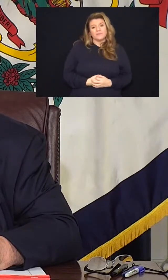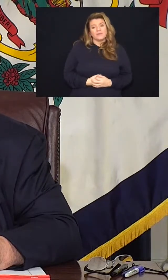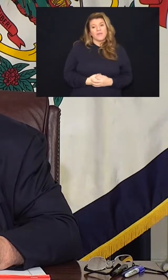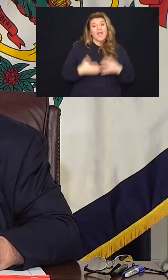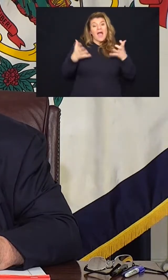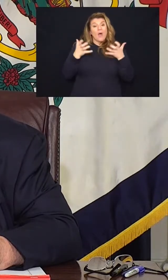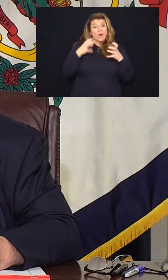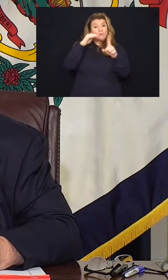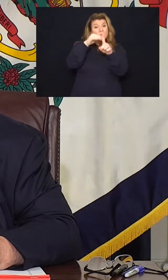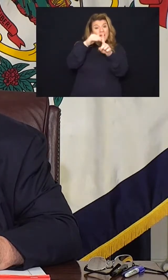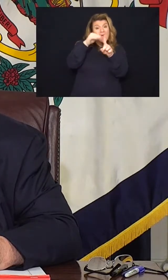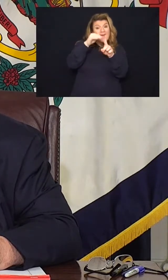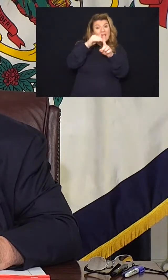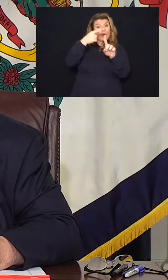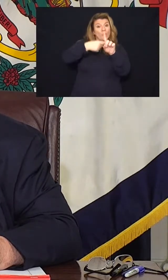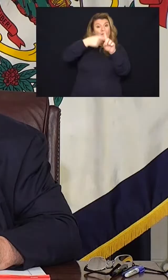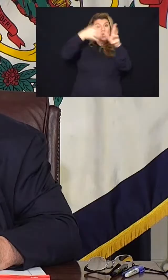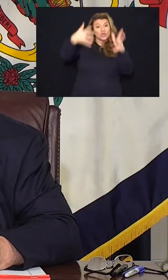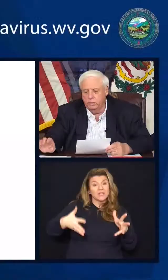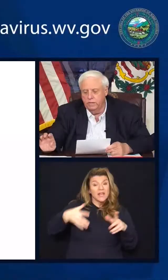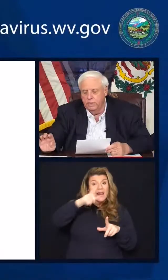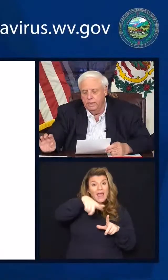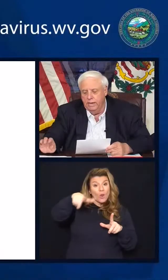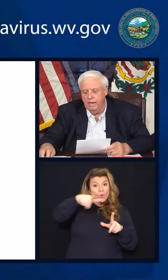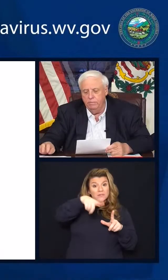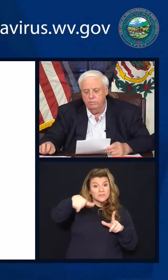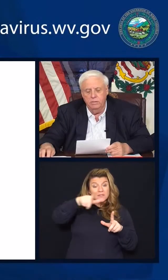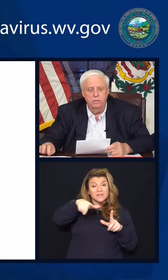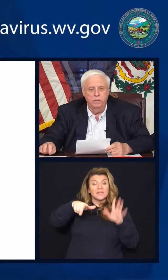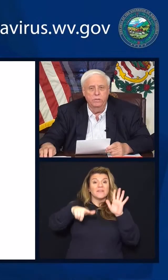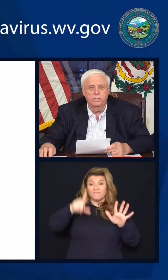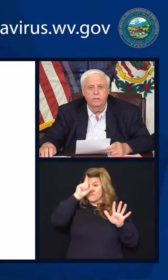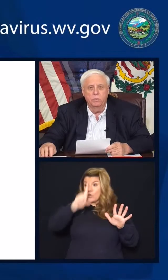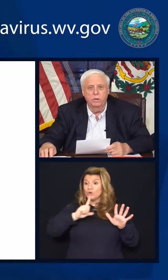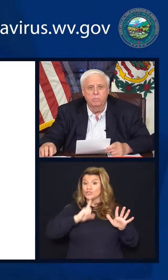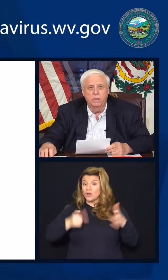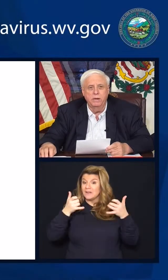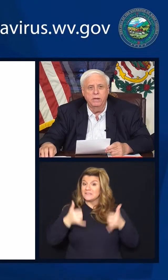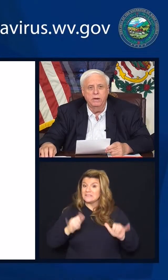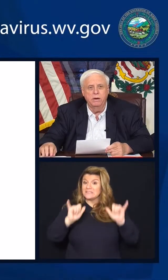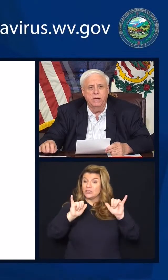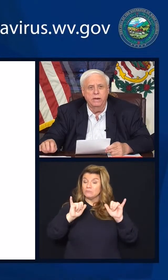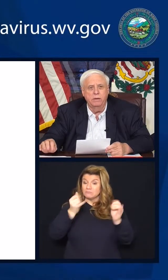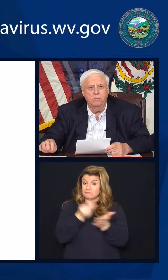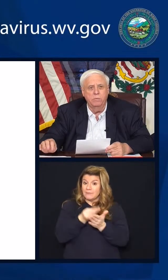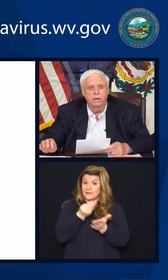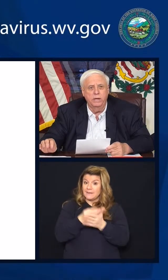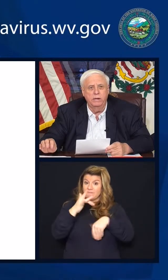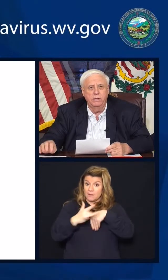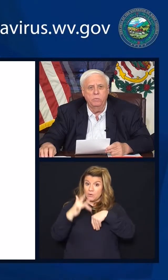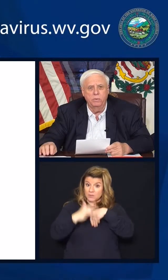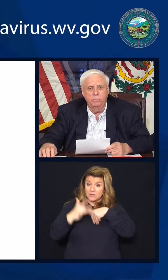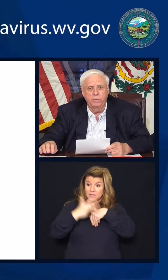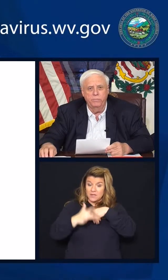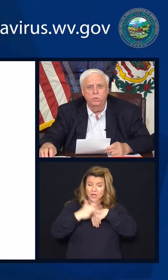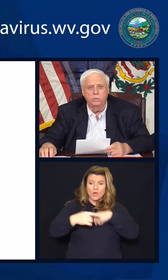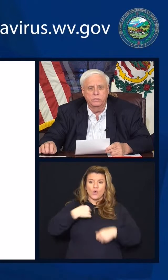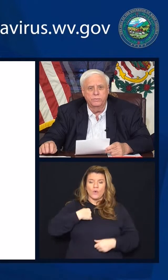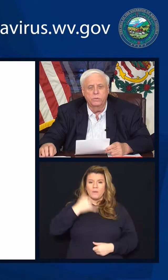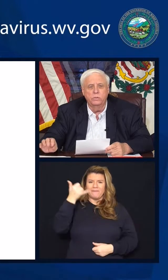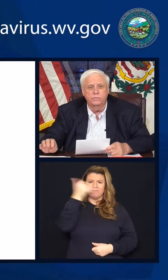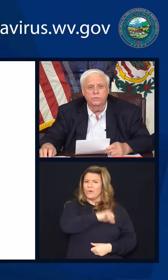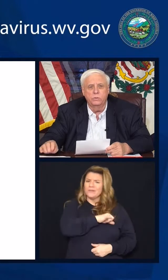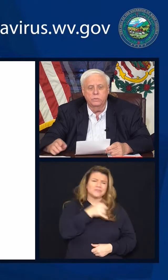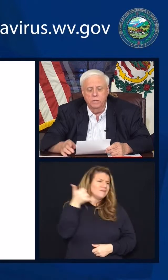to remind the people, the renters and the landlords, absolutely, there's still real money here, and we would be